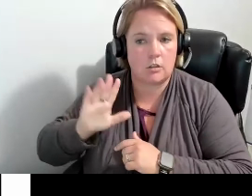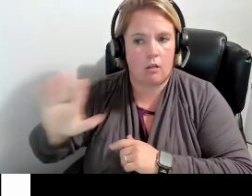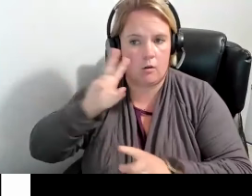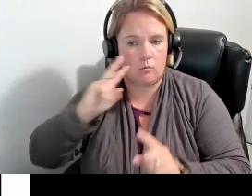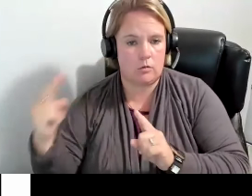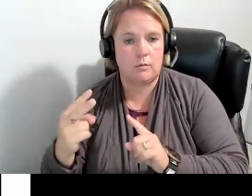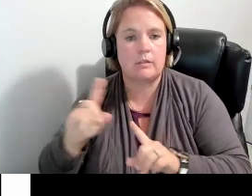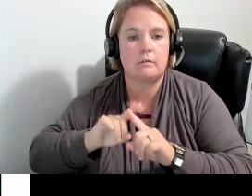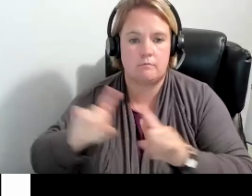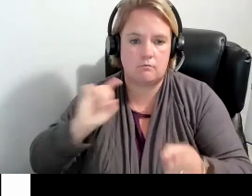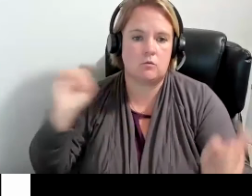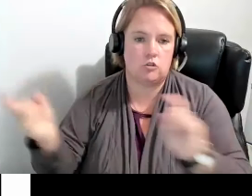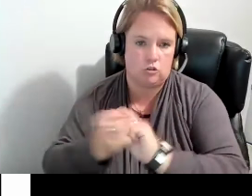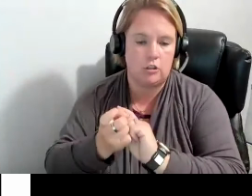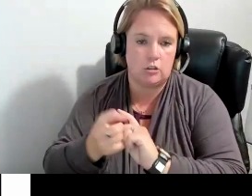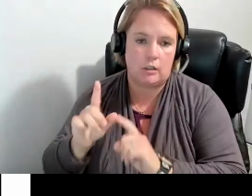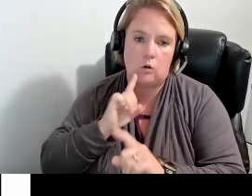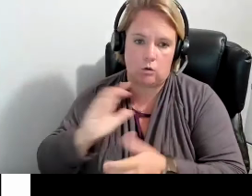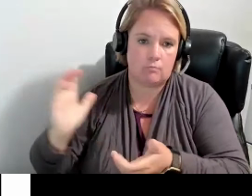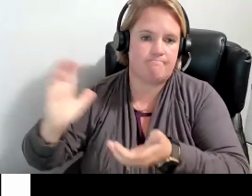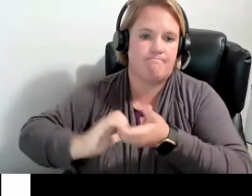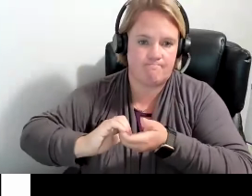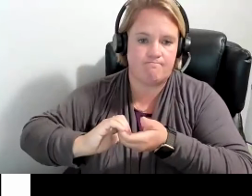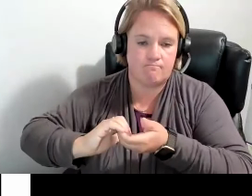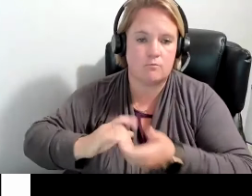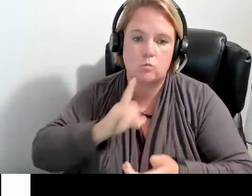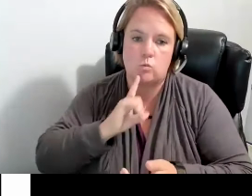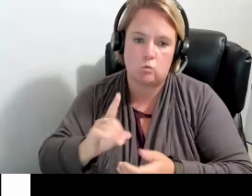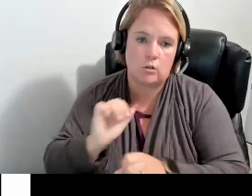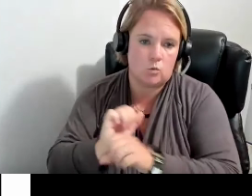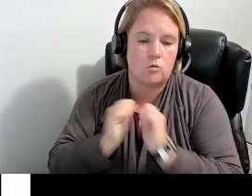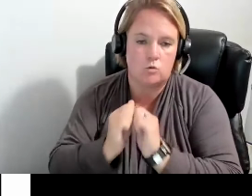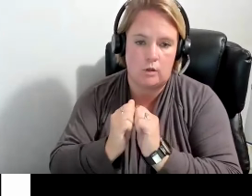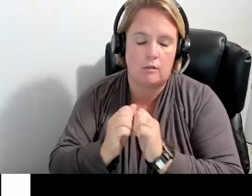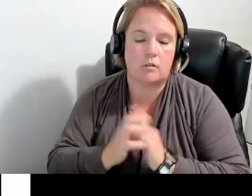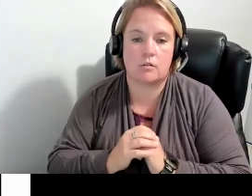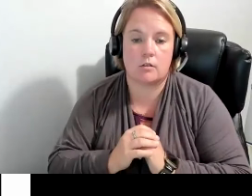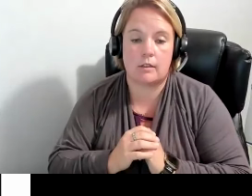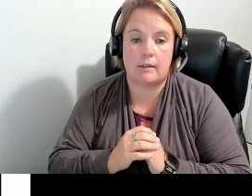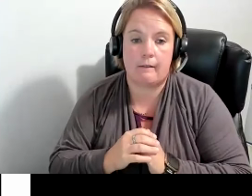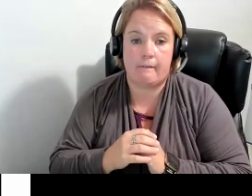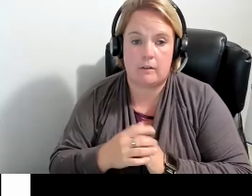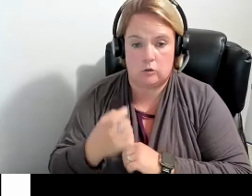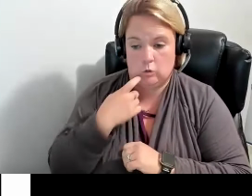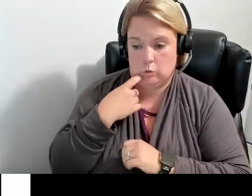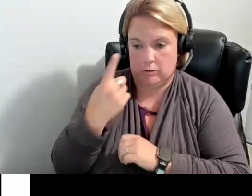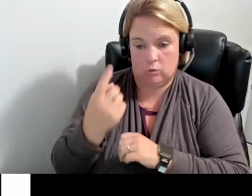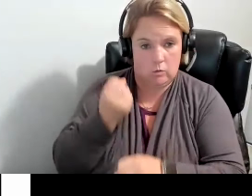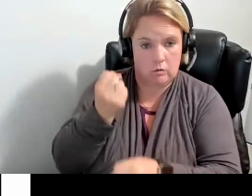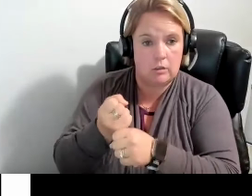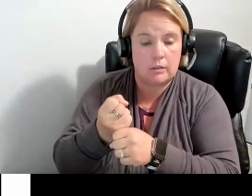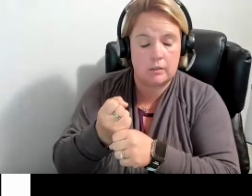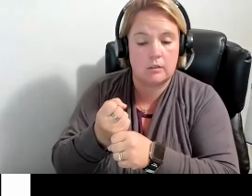willing they were to work with us here at Fresno City College. And where that's grown is in this past year,